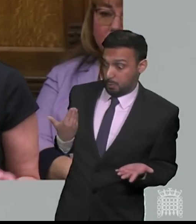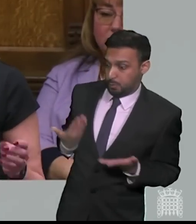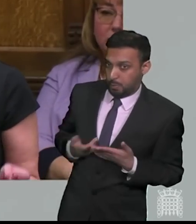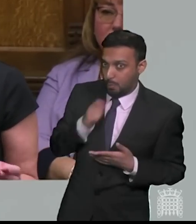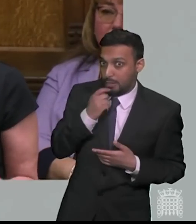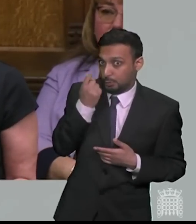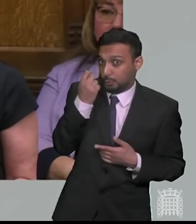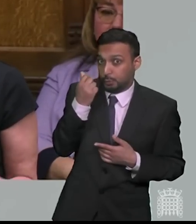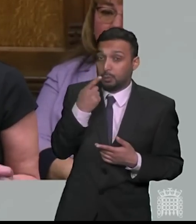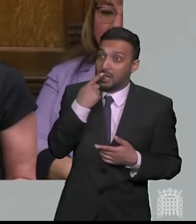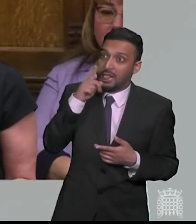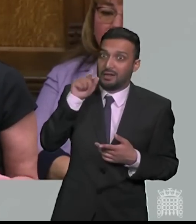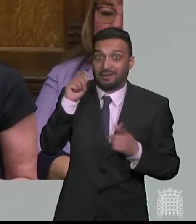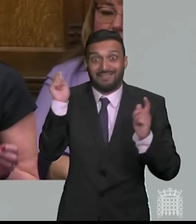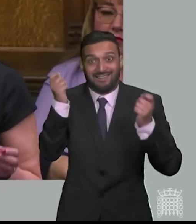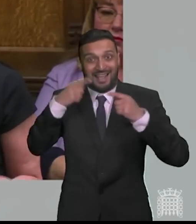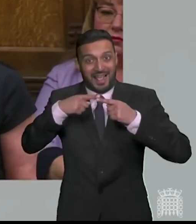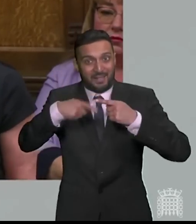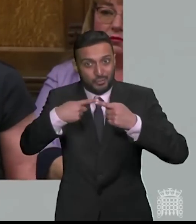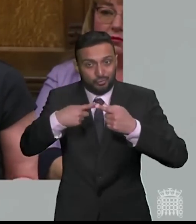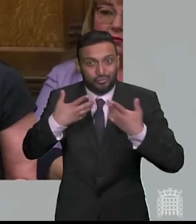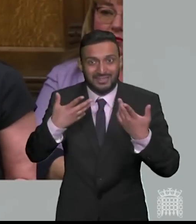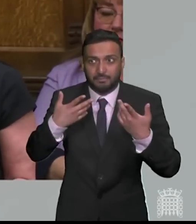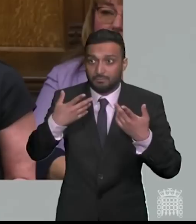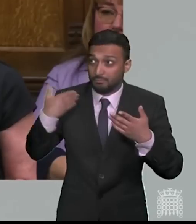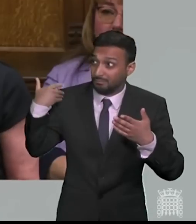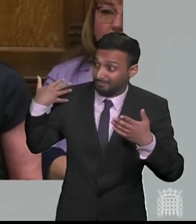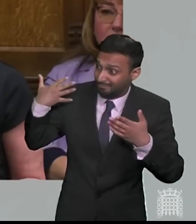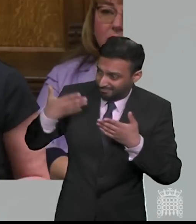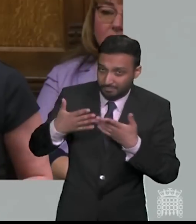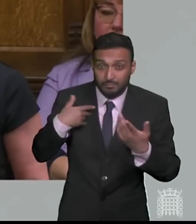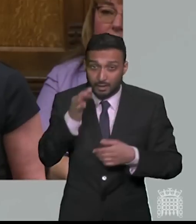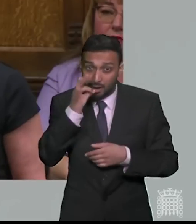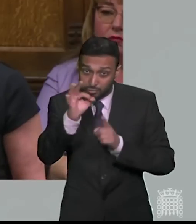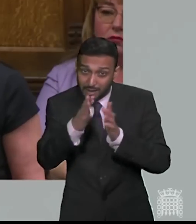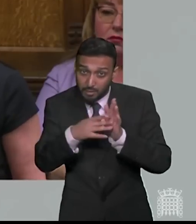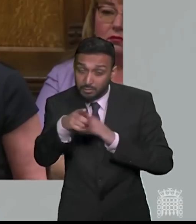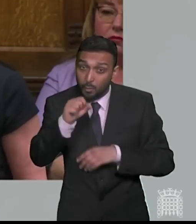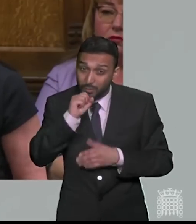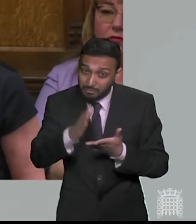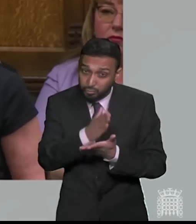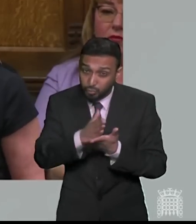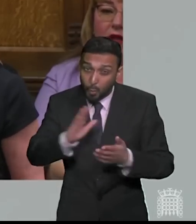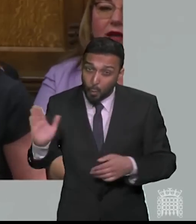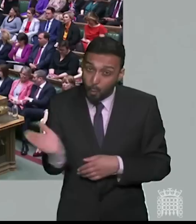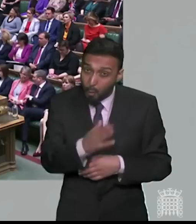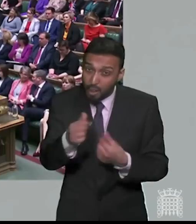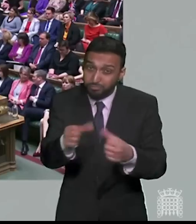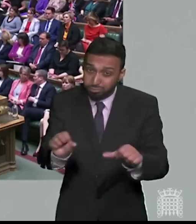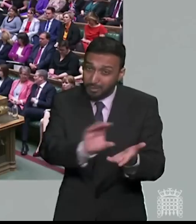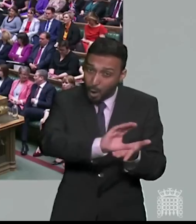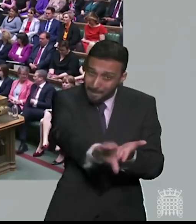month, will the Prime Minister commit to ensure everyone finally gets the compensation they deserve?